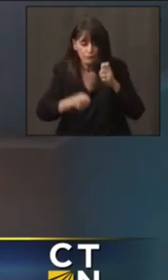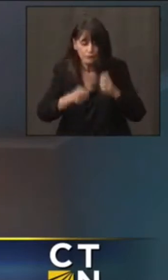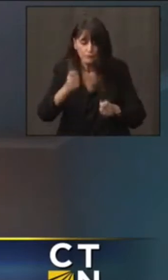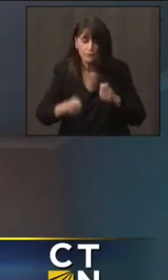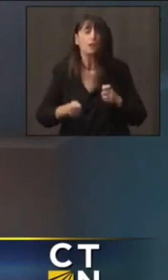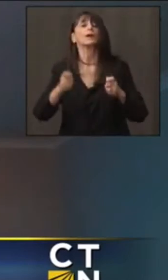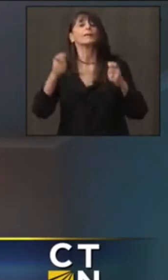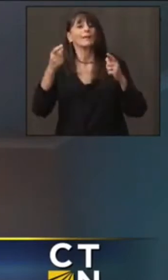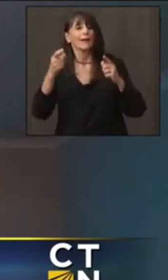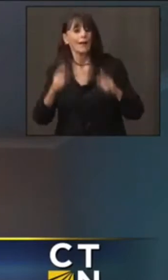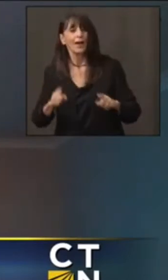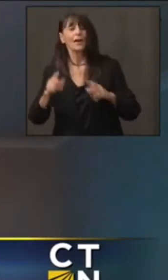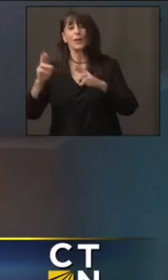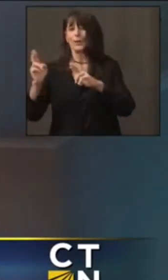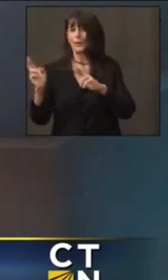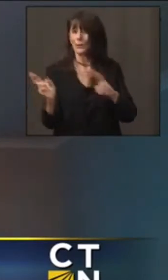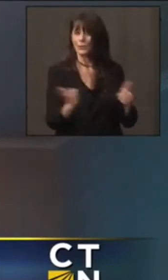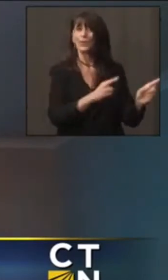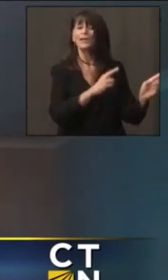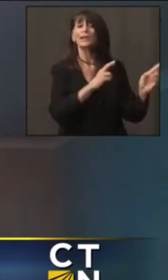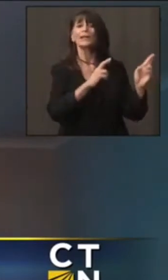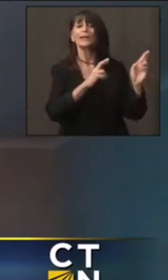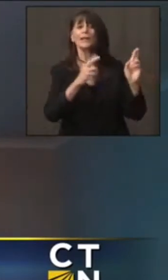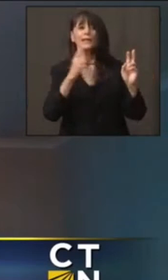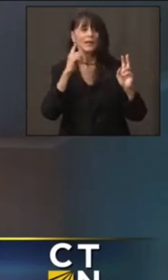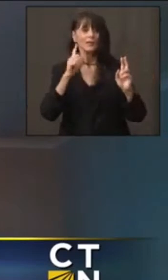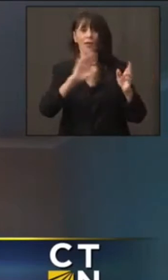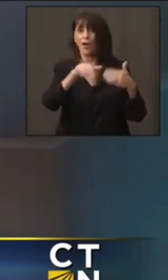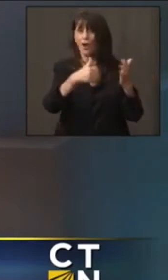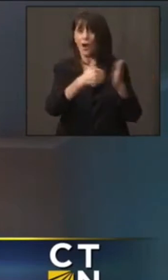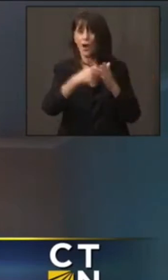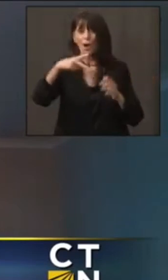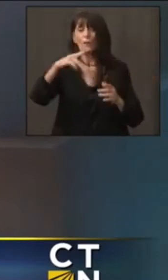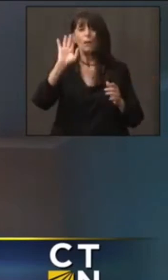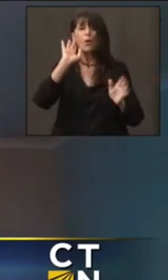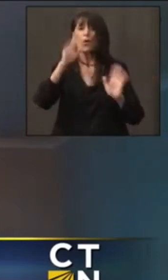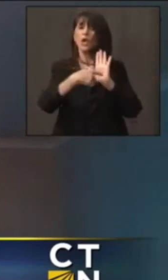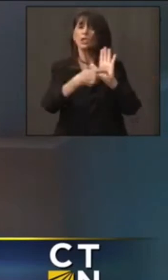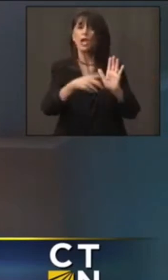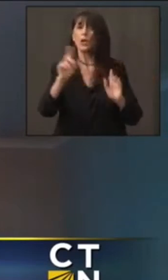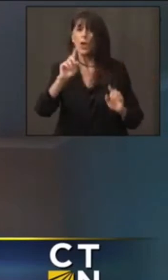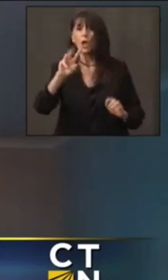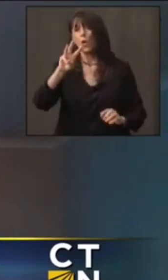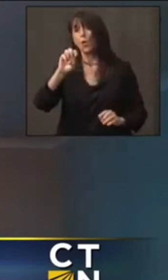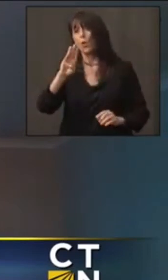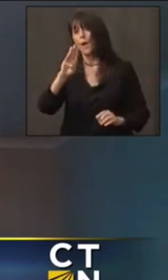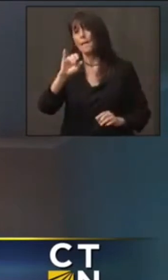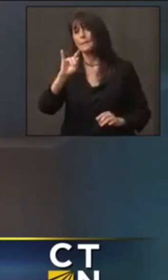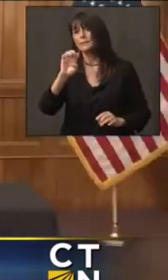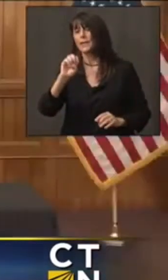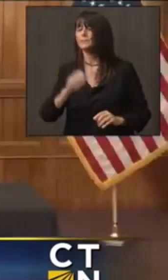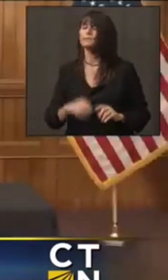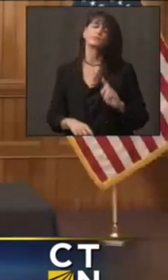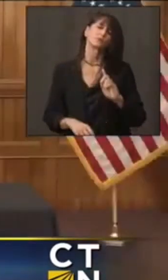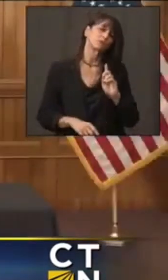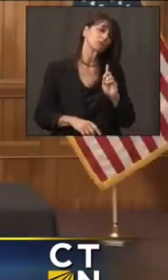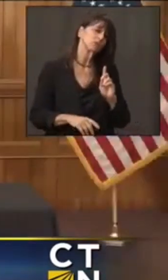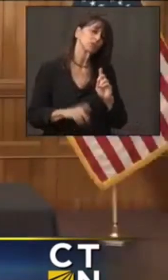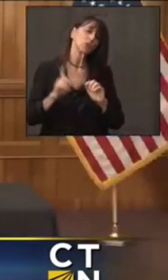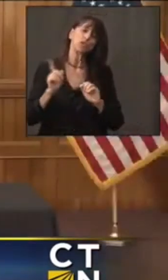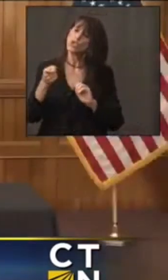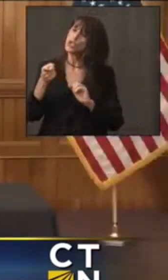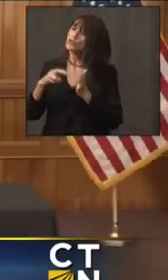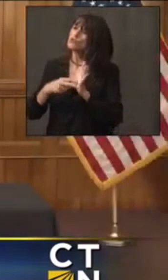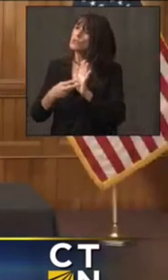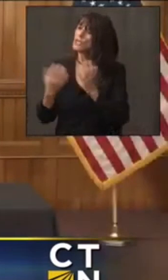it's ready for public viewing, we'll share it. So that means that for tonight's meeting, when the members